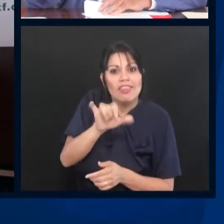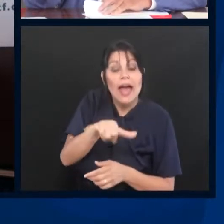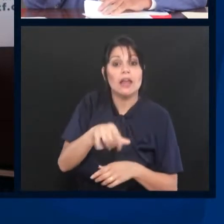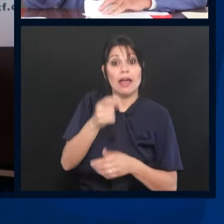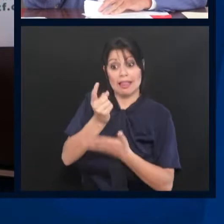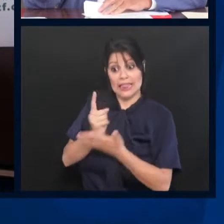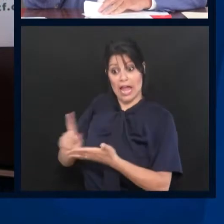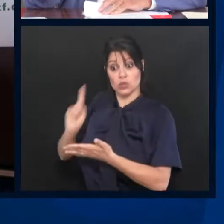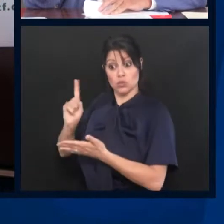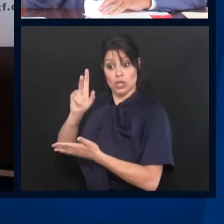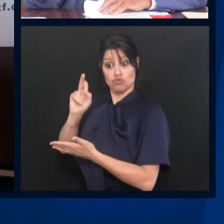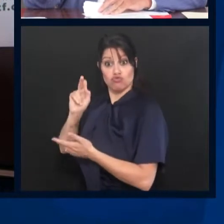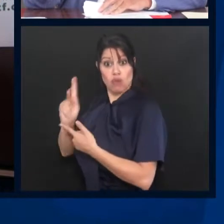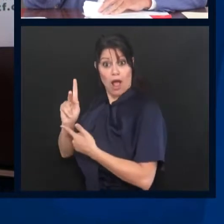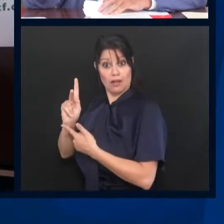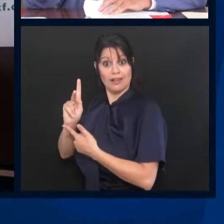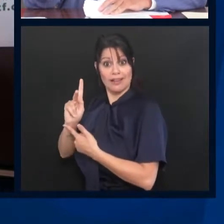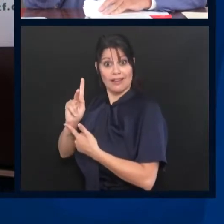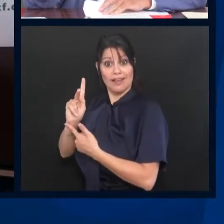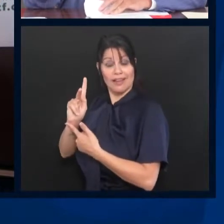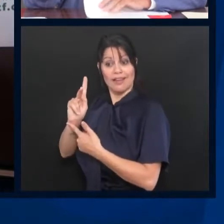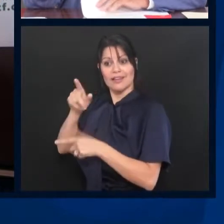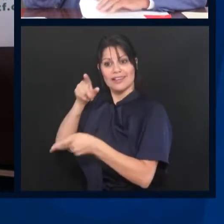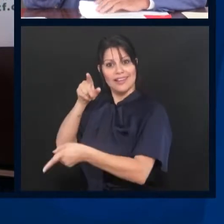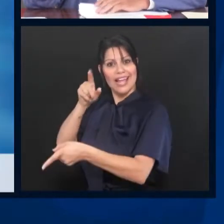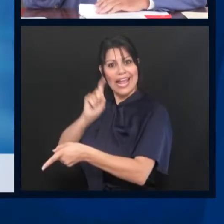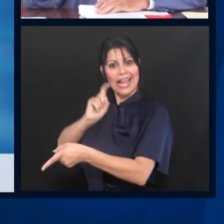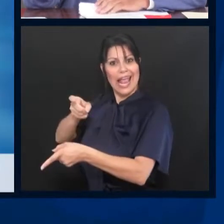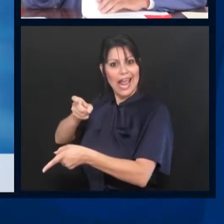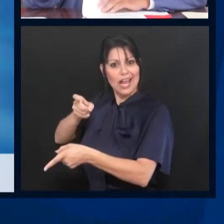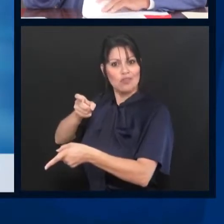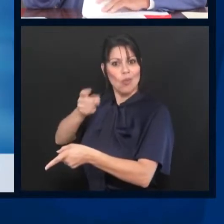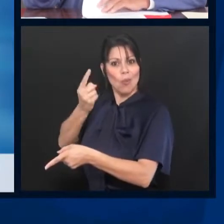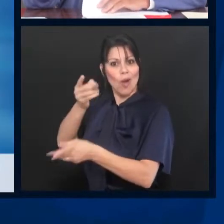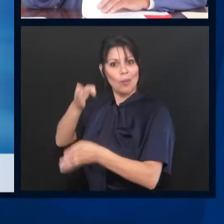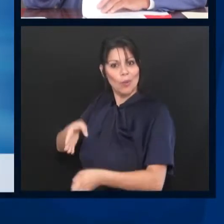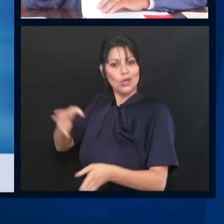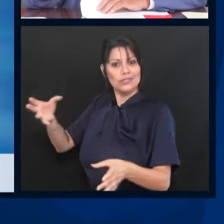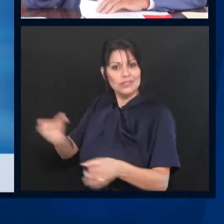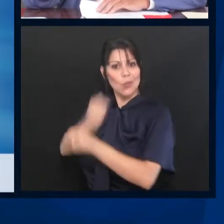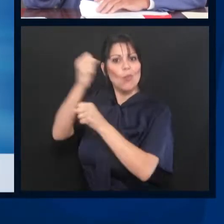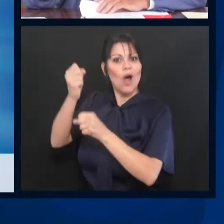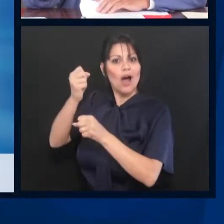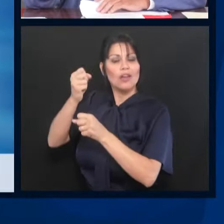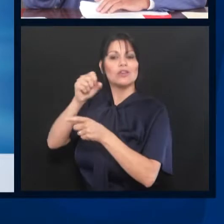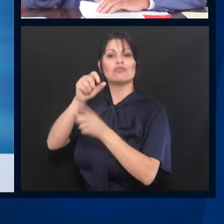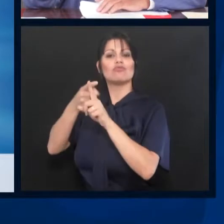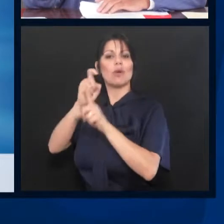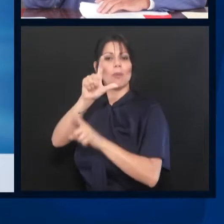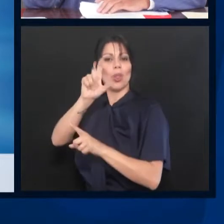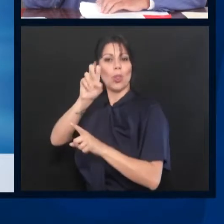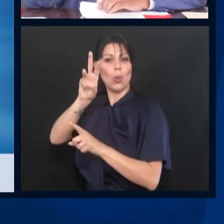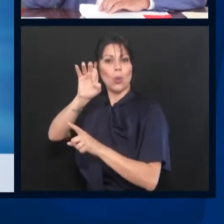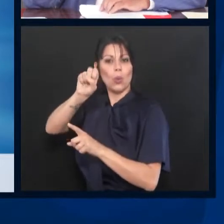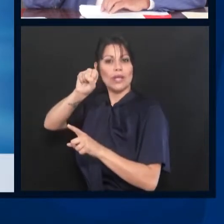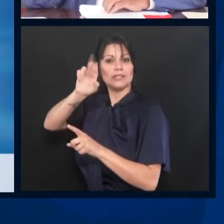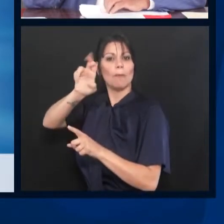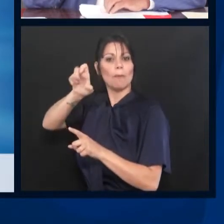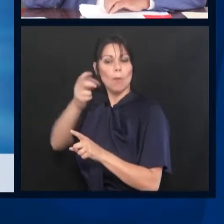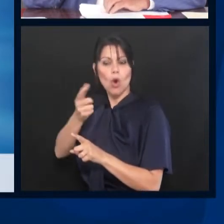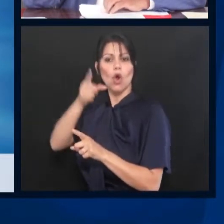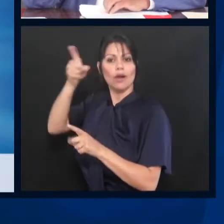away a truck to a young man that's in, you know, the osteopathic school at Lewisburg, a young man